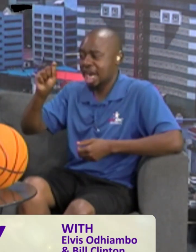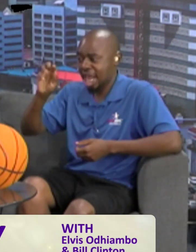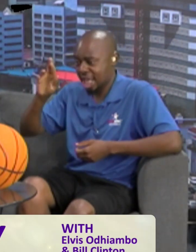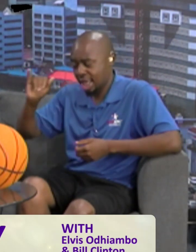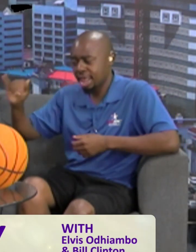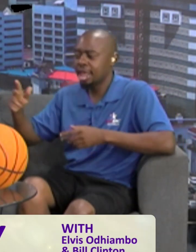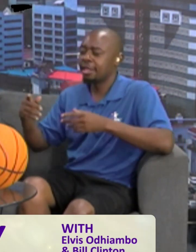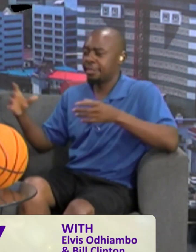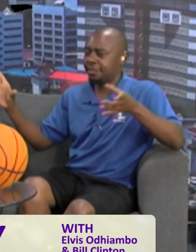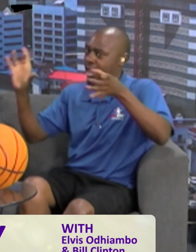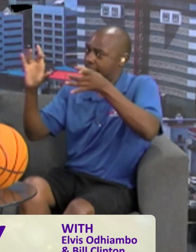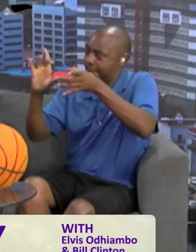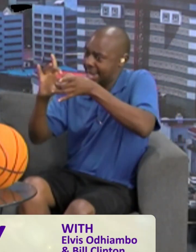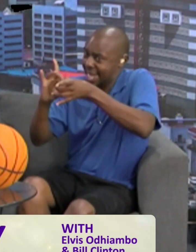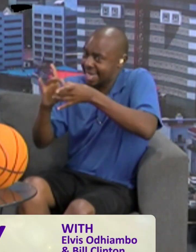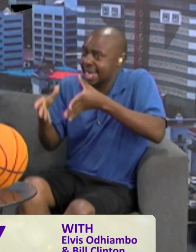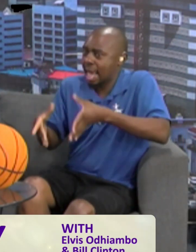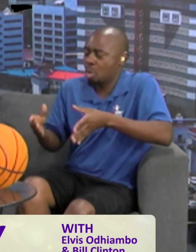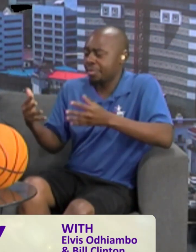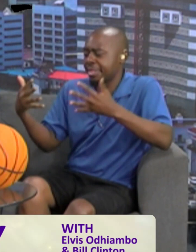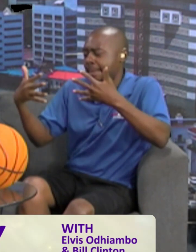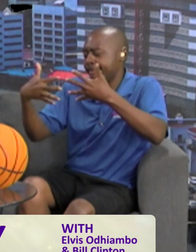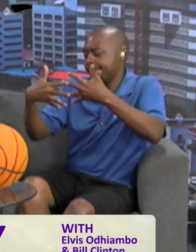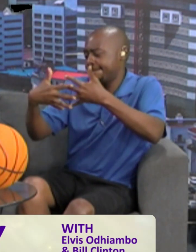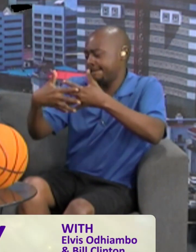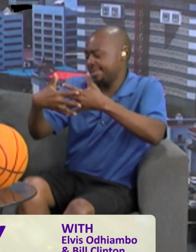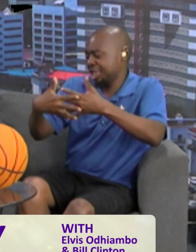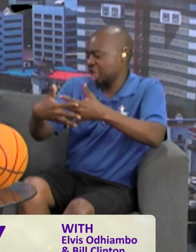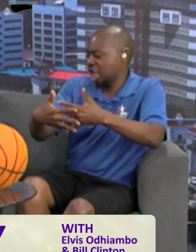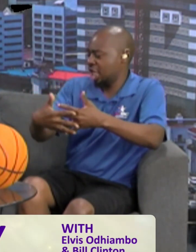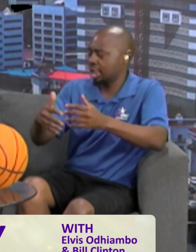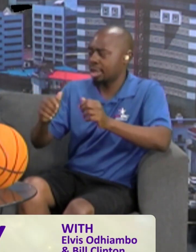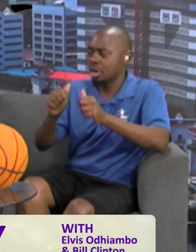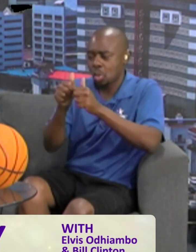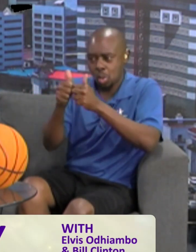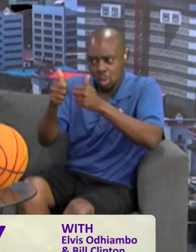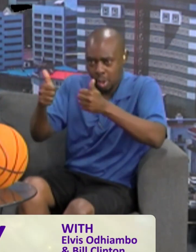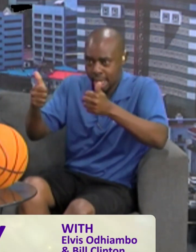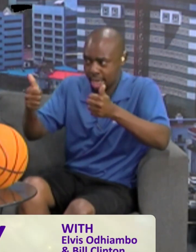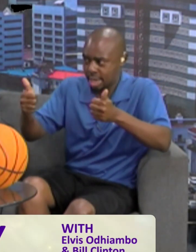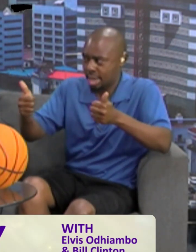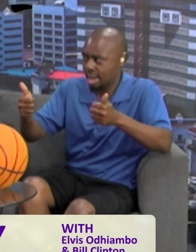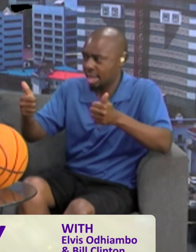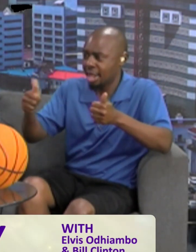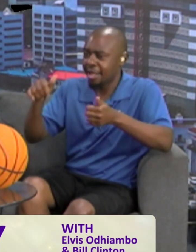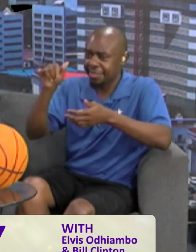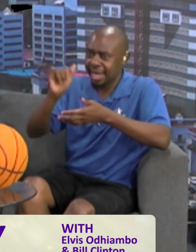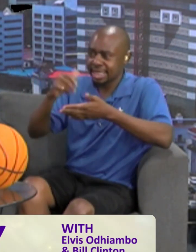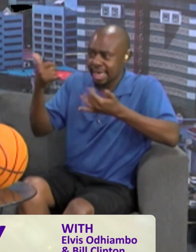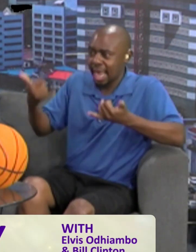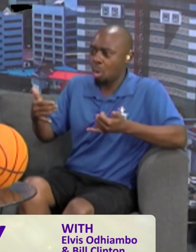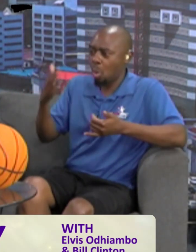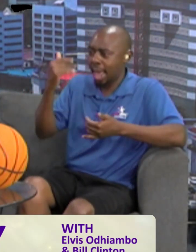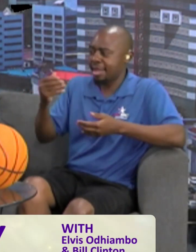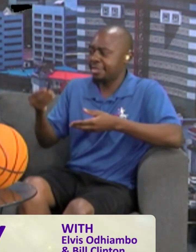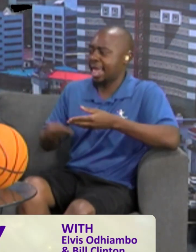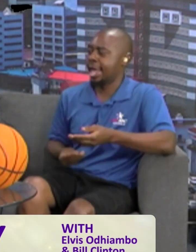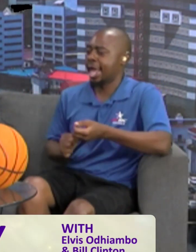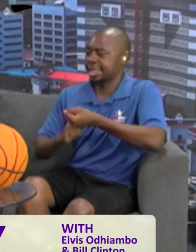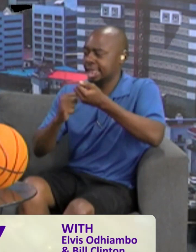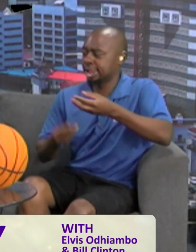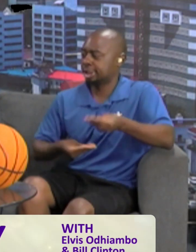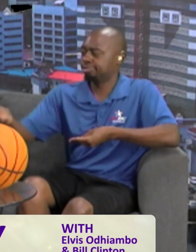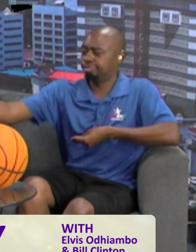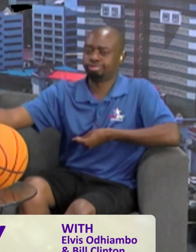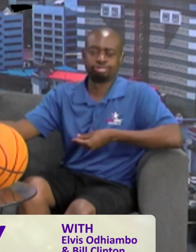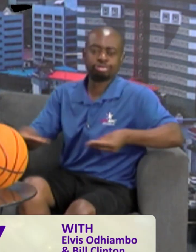other, I think, the other striker, I think they are now blending very well. Right. They have gelled completely, and they've gelled well. And I